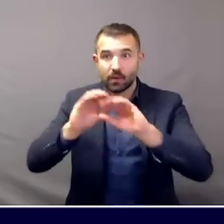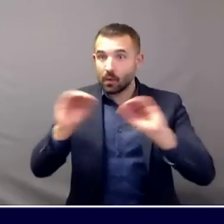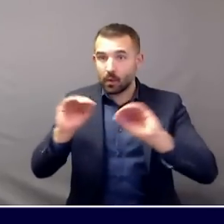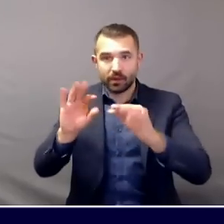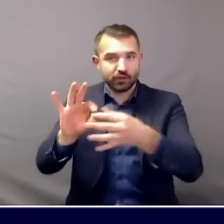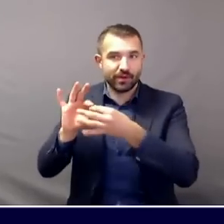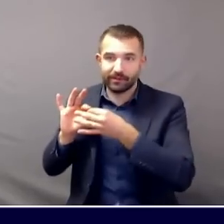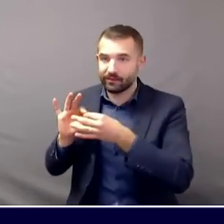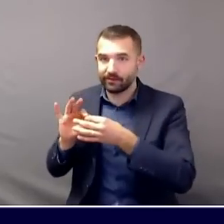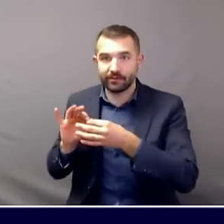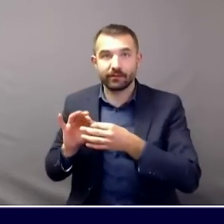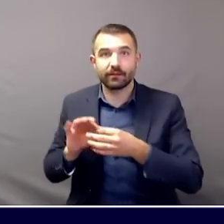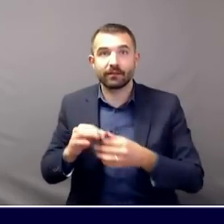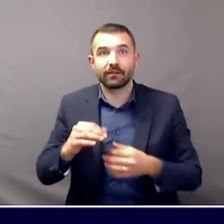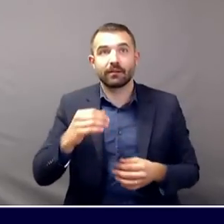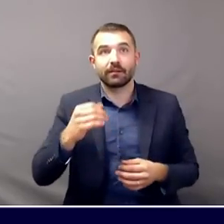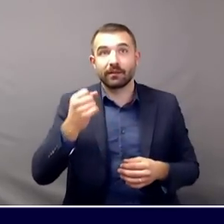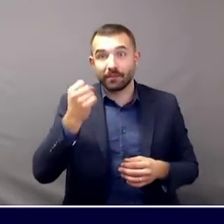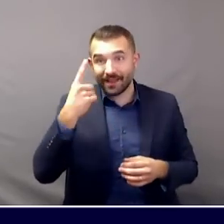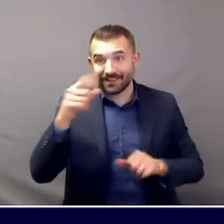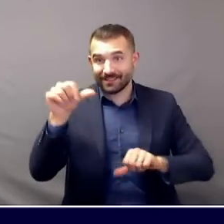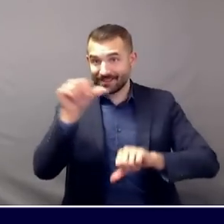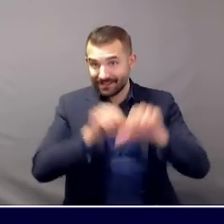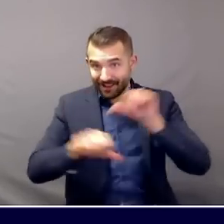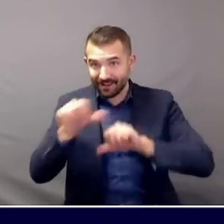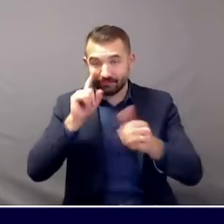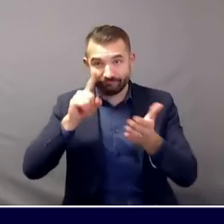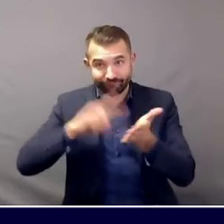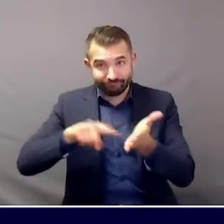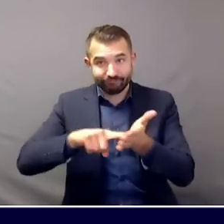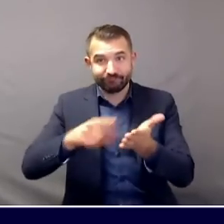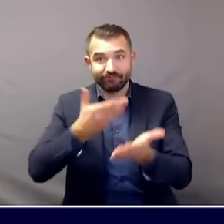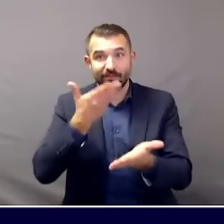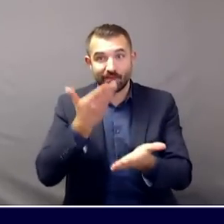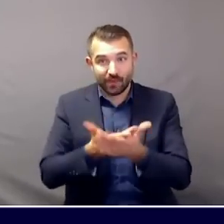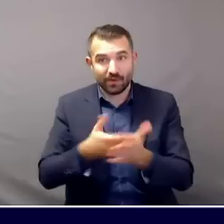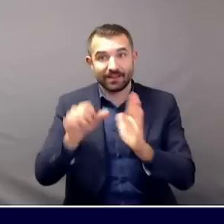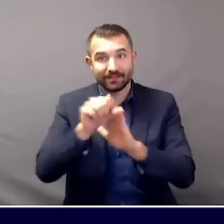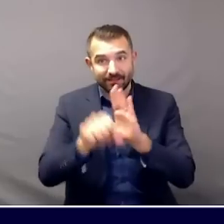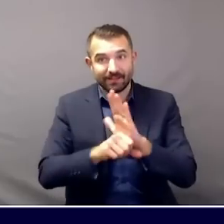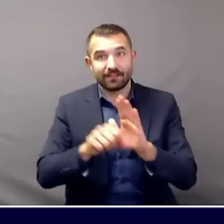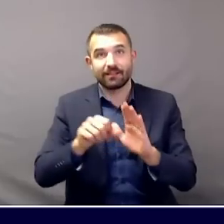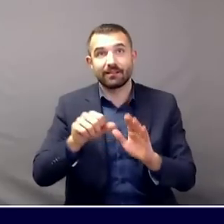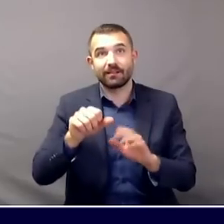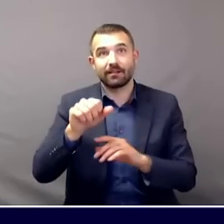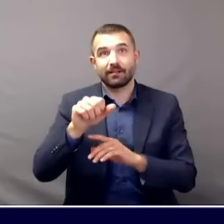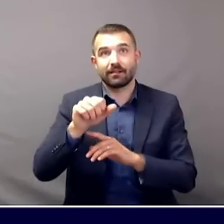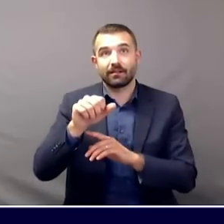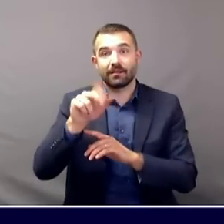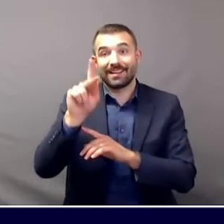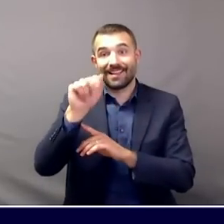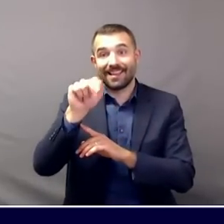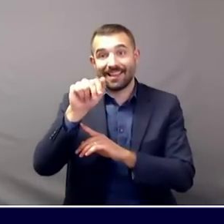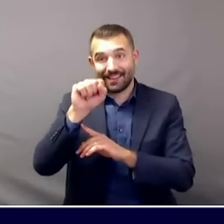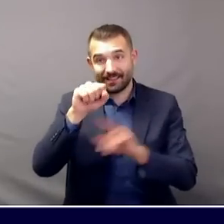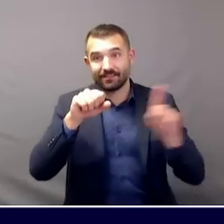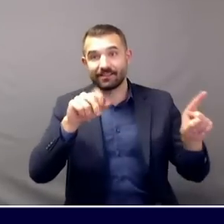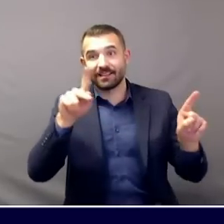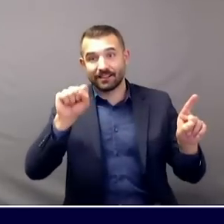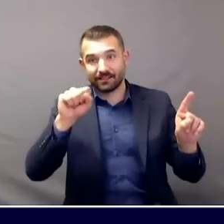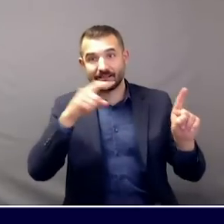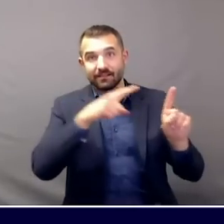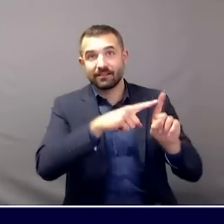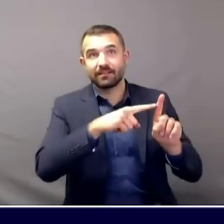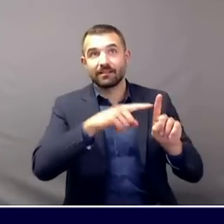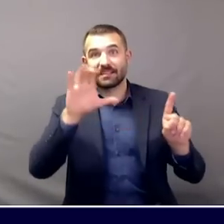These are data that come from a study in Kansas at the county level on mask wearing, papers that the CDC published around the